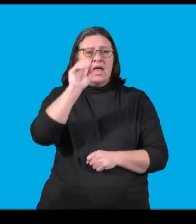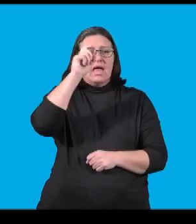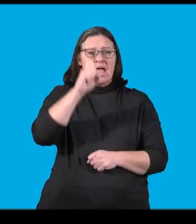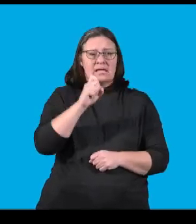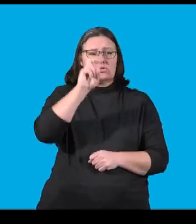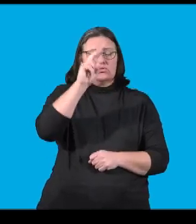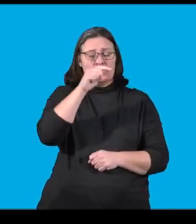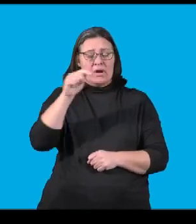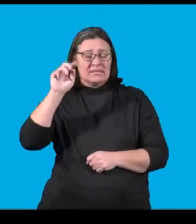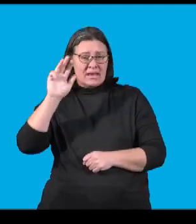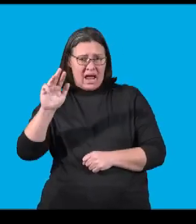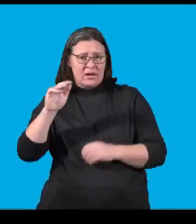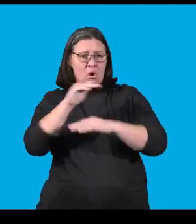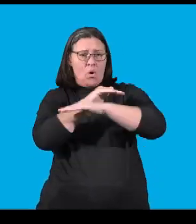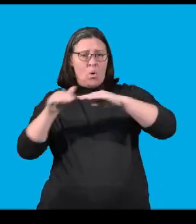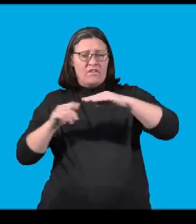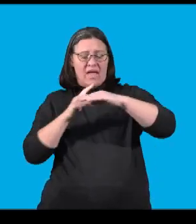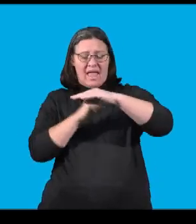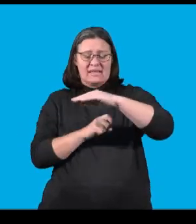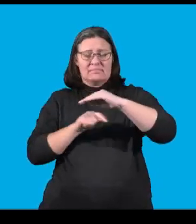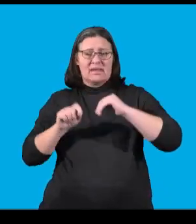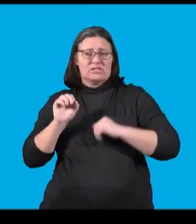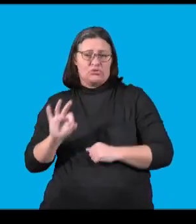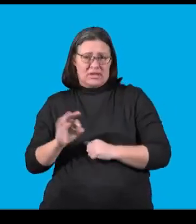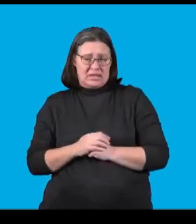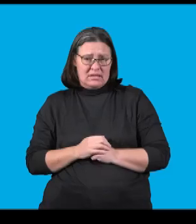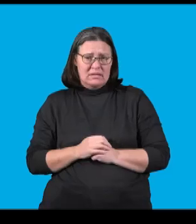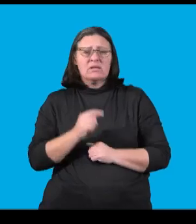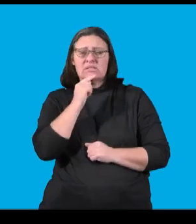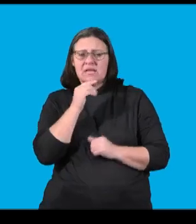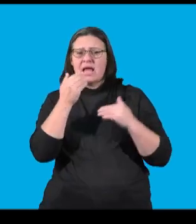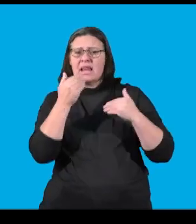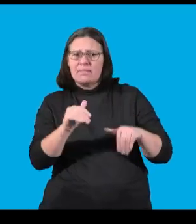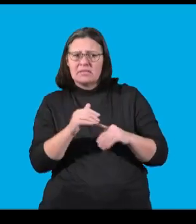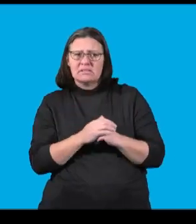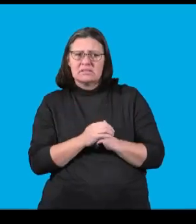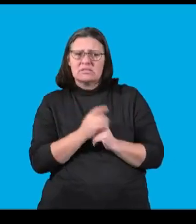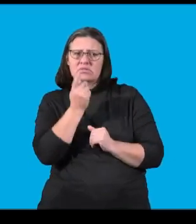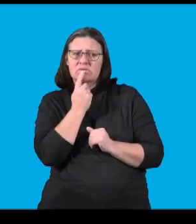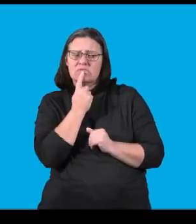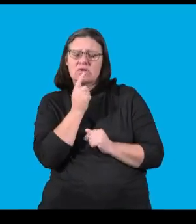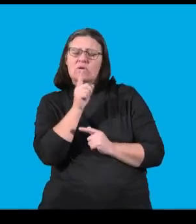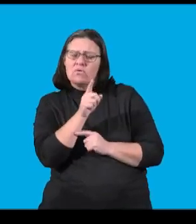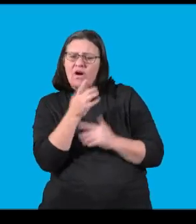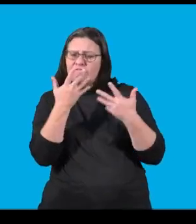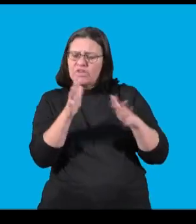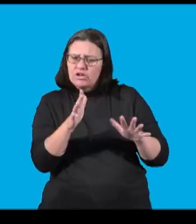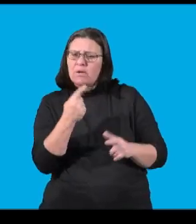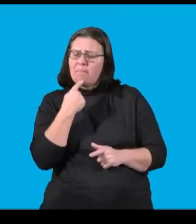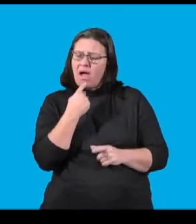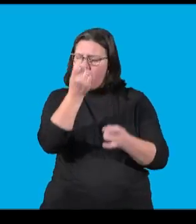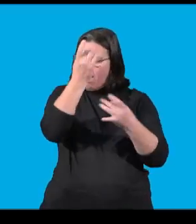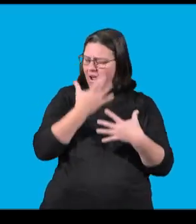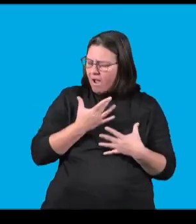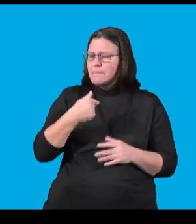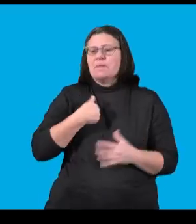squared minus 9 over x minus 3. So we see this in an exam, and we see we've got limit as x approaches 3. So that straight away